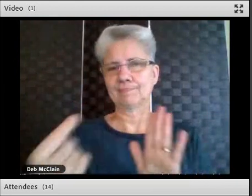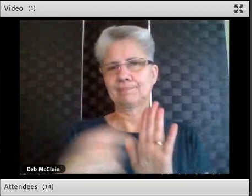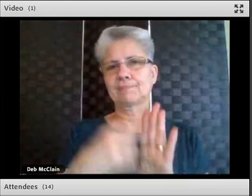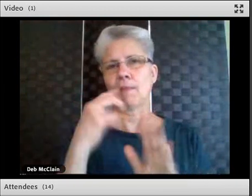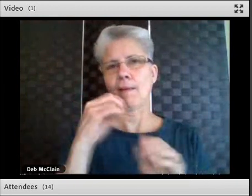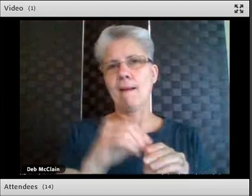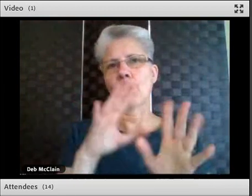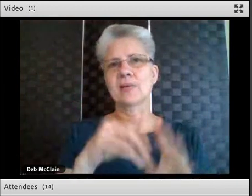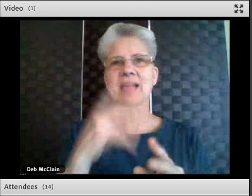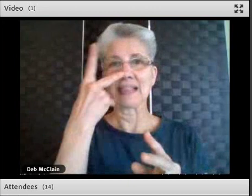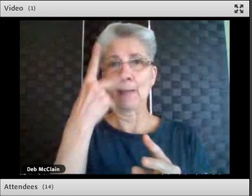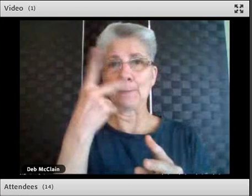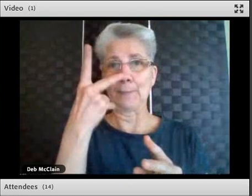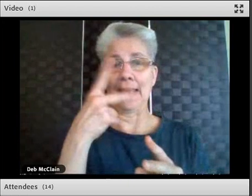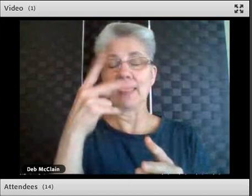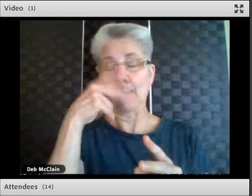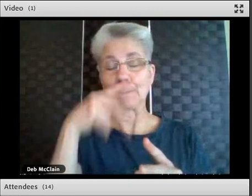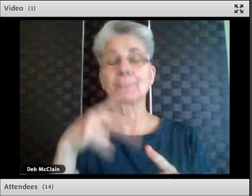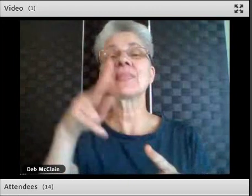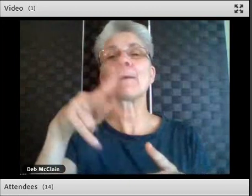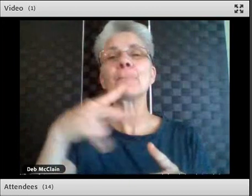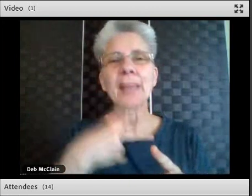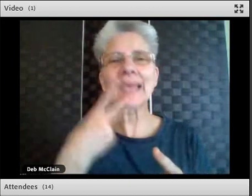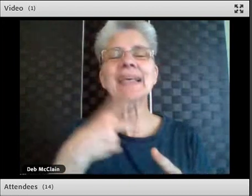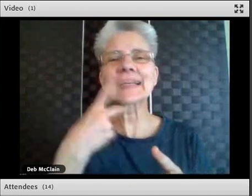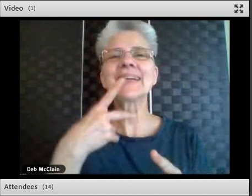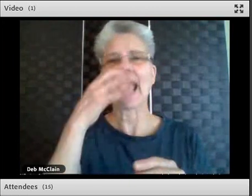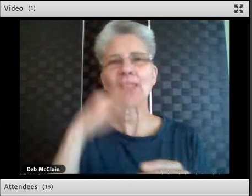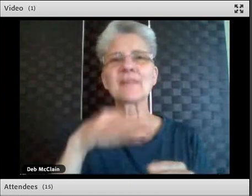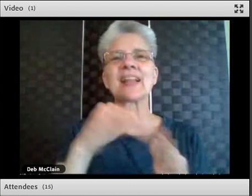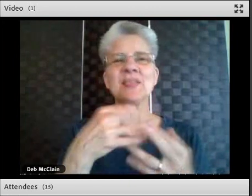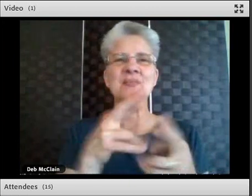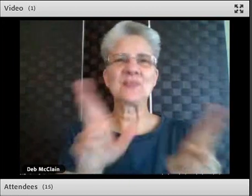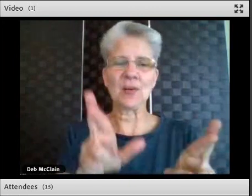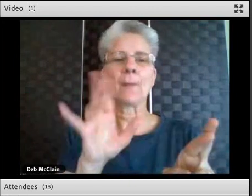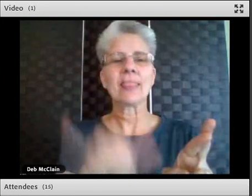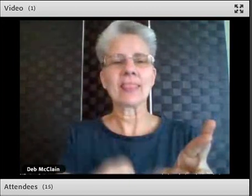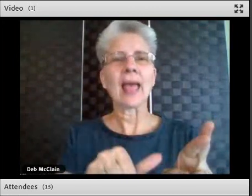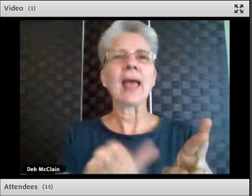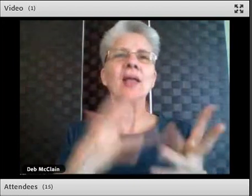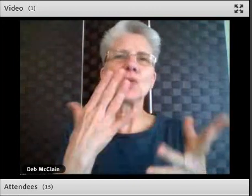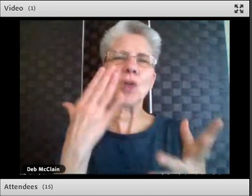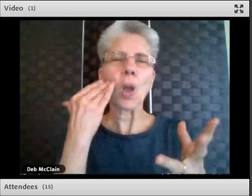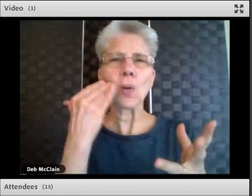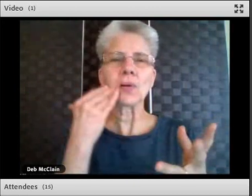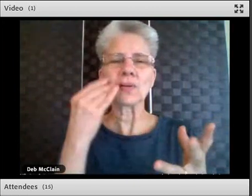It's like the pink elephant in the room. Get it out of the way so that you can move forward with the rest of the